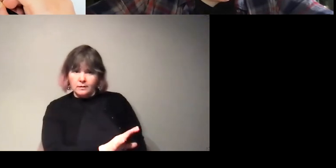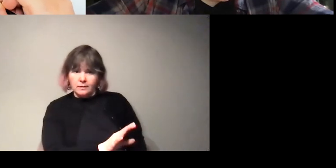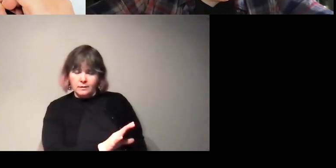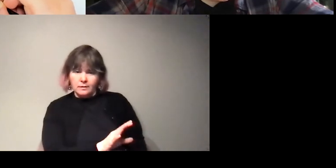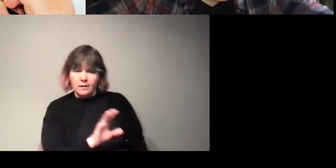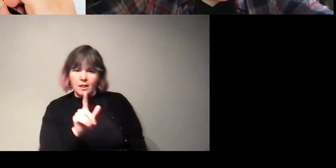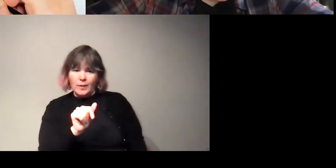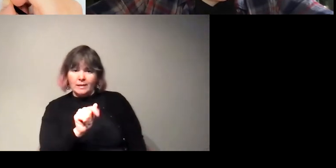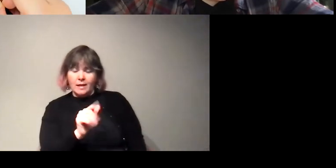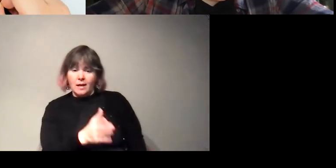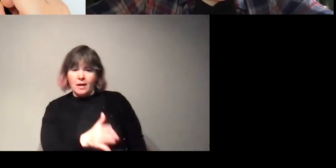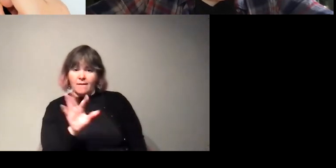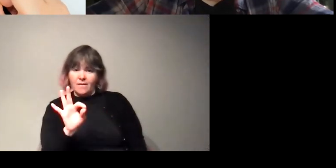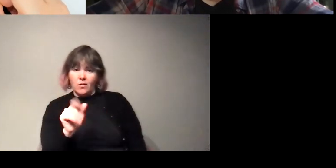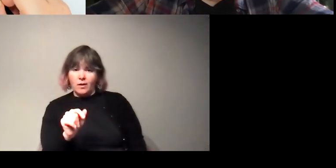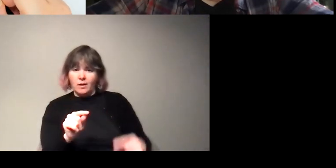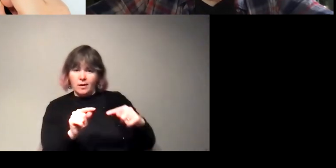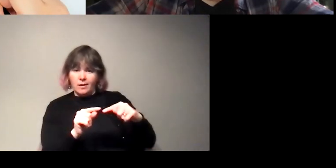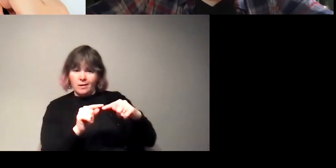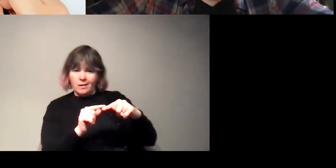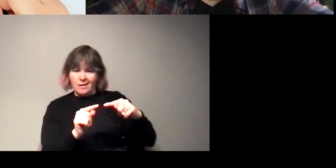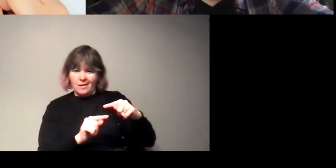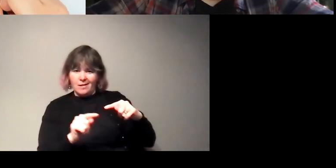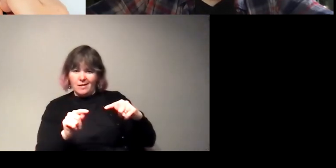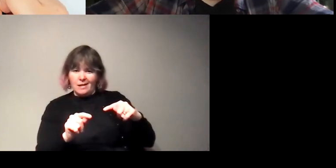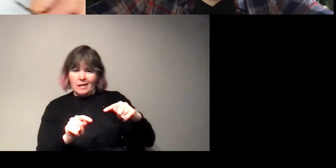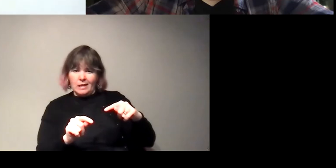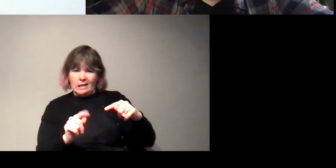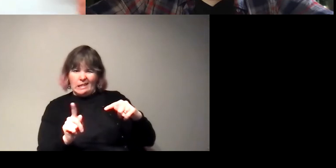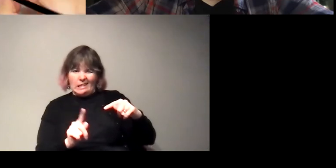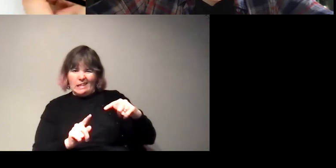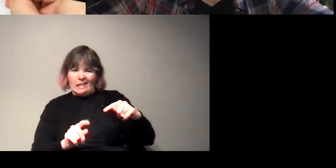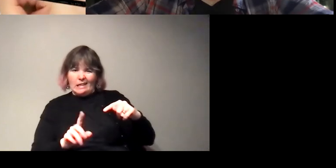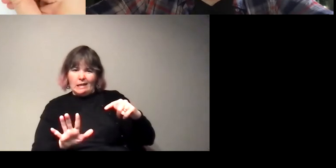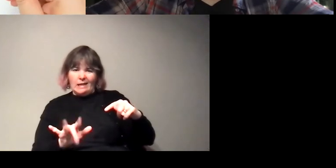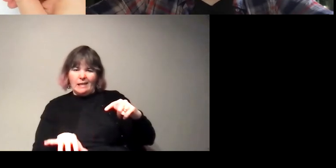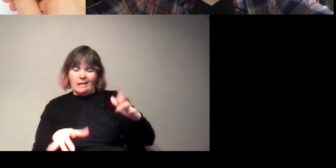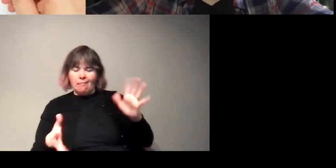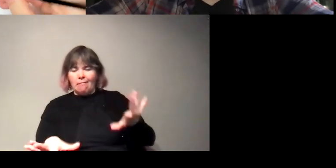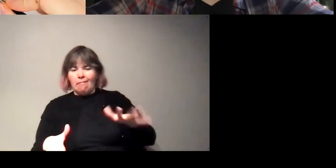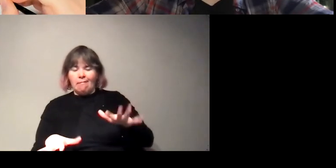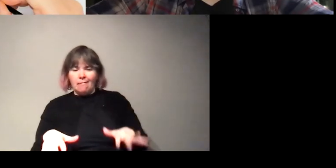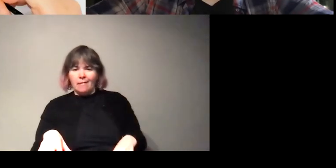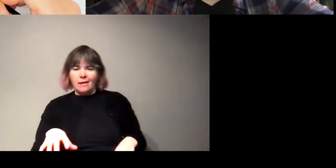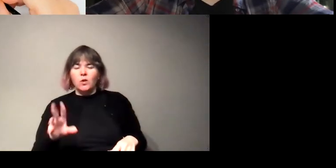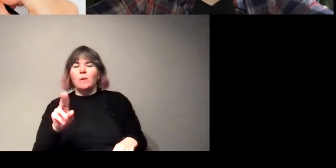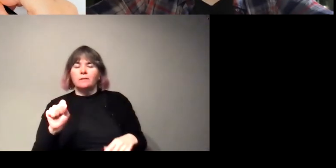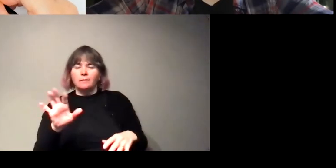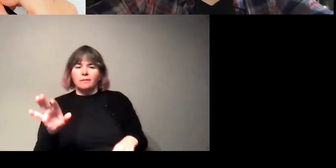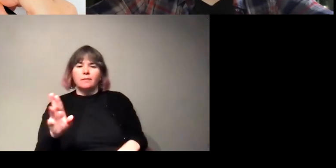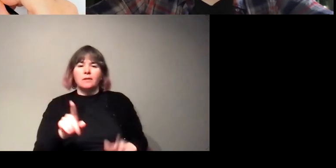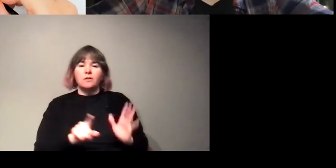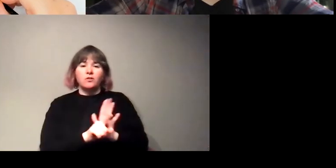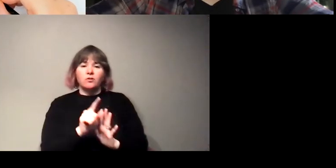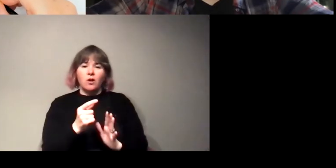then Louisiana, and then Florida, right? Something like that, right? So the tall grass